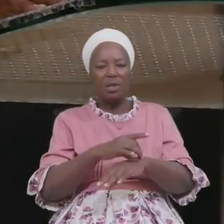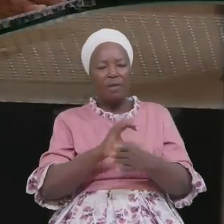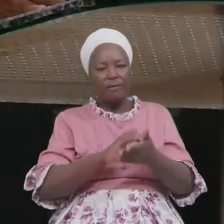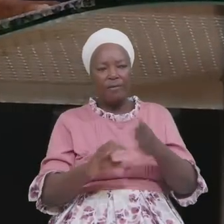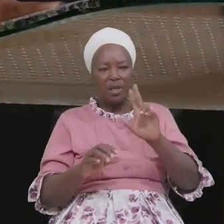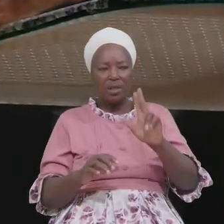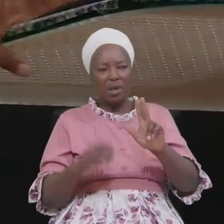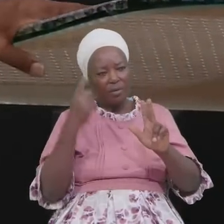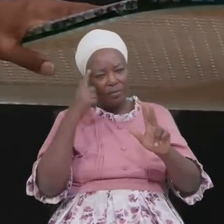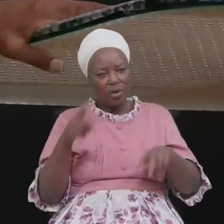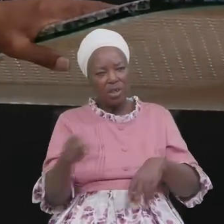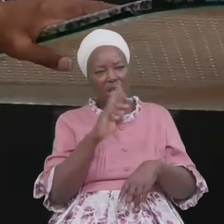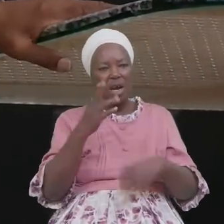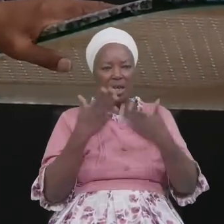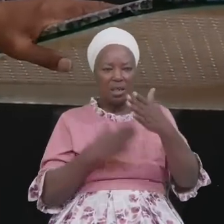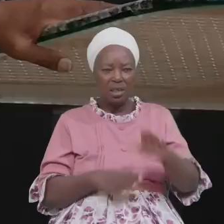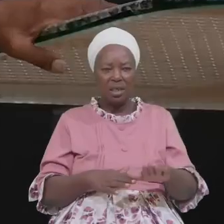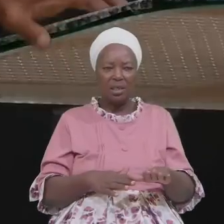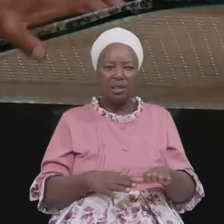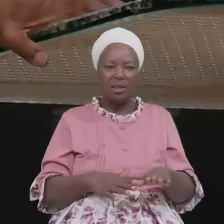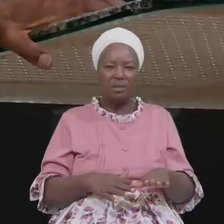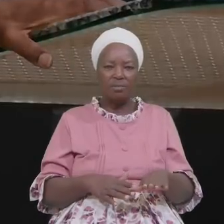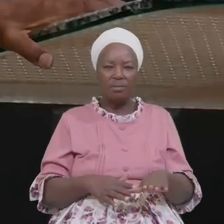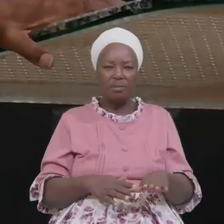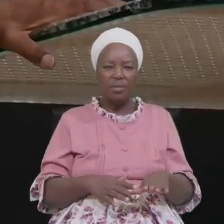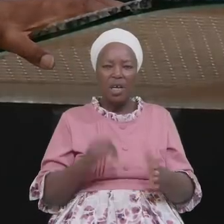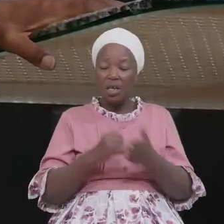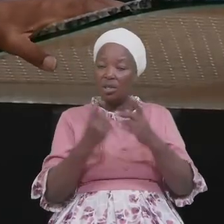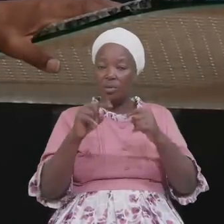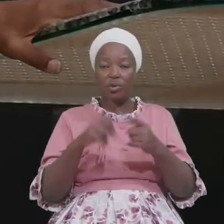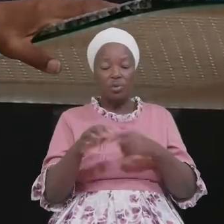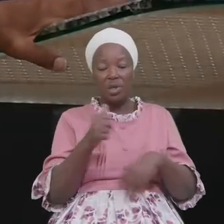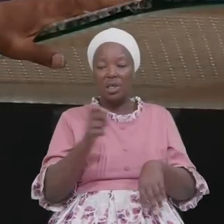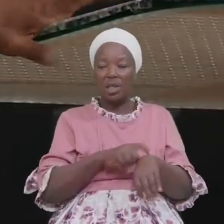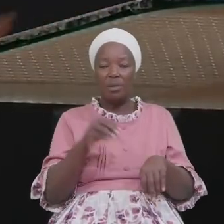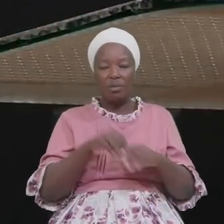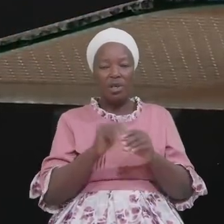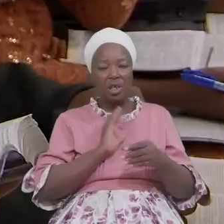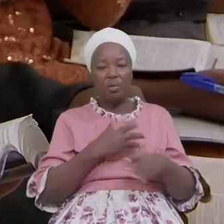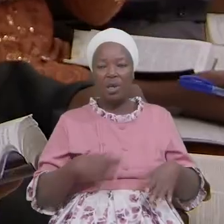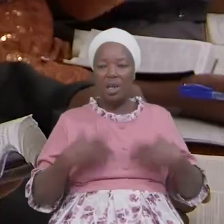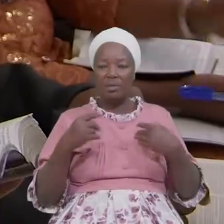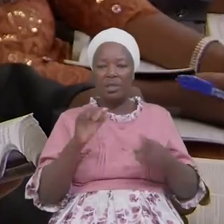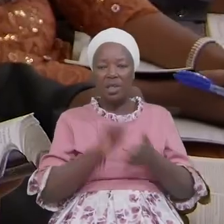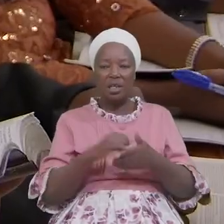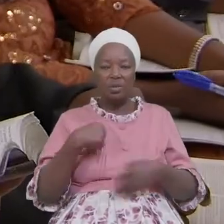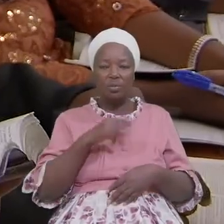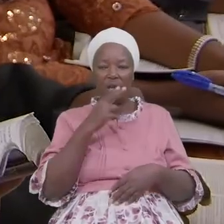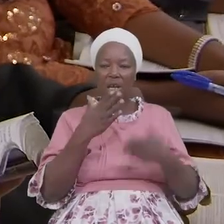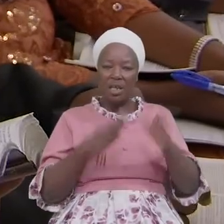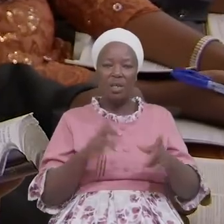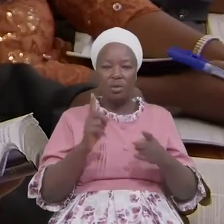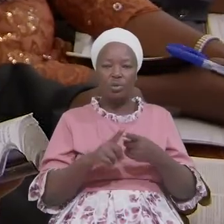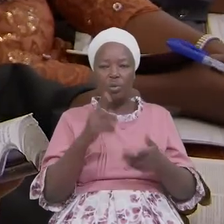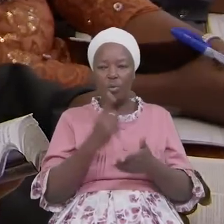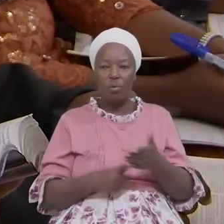are dead. It comes a time in our lives we are dead to what